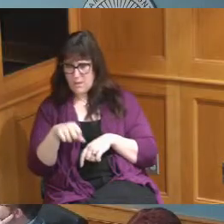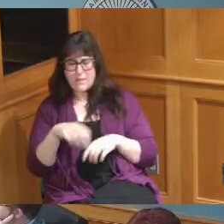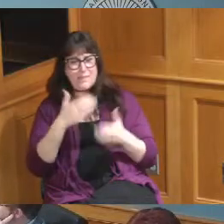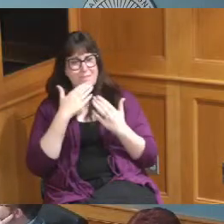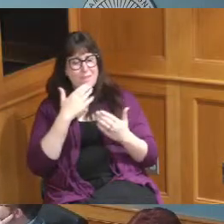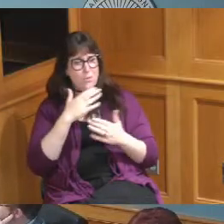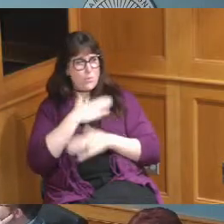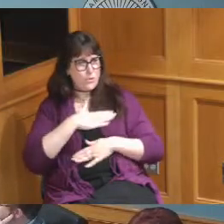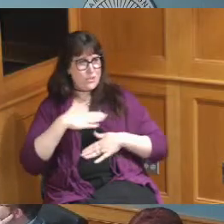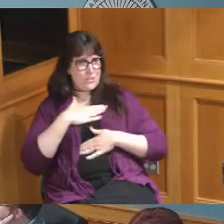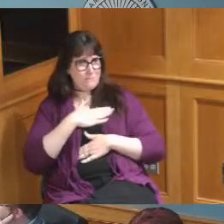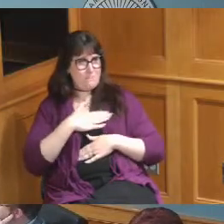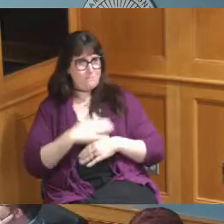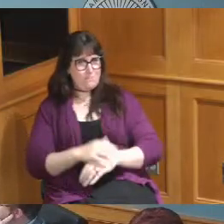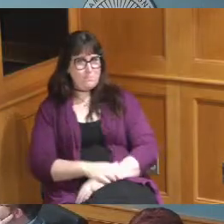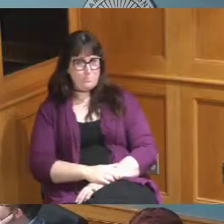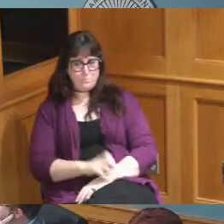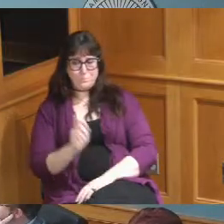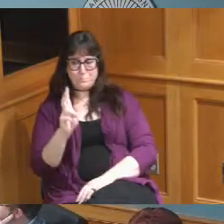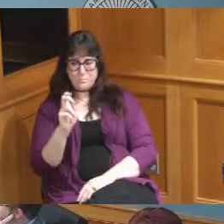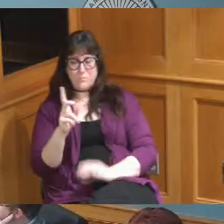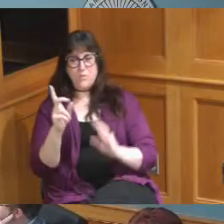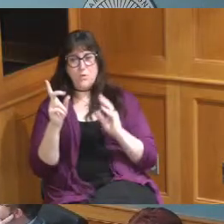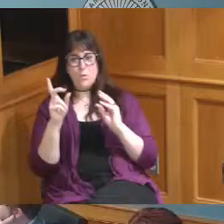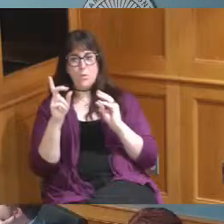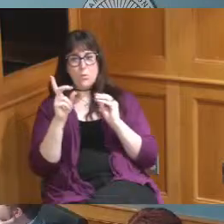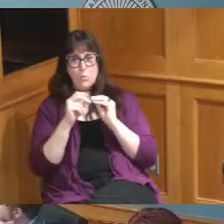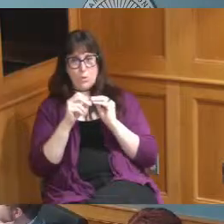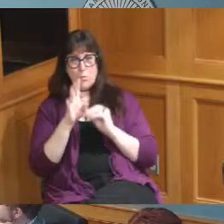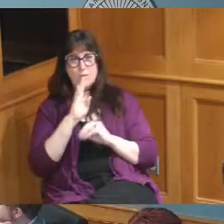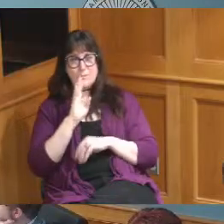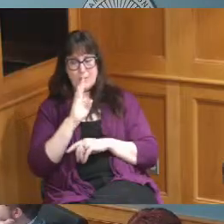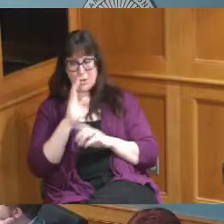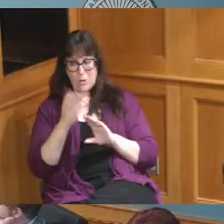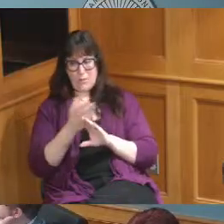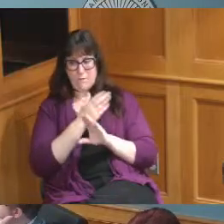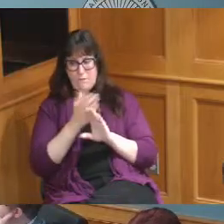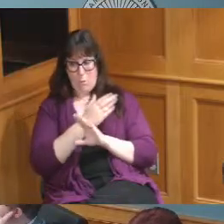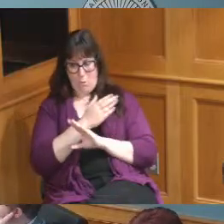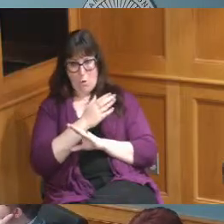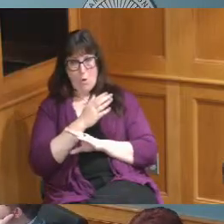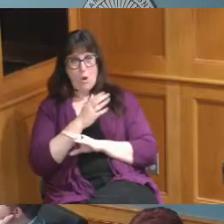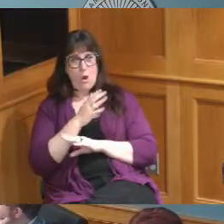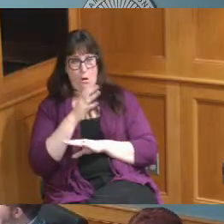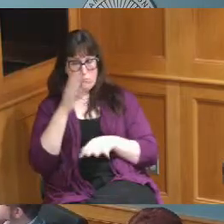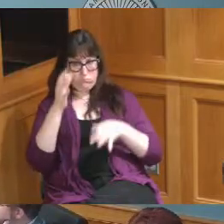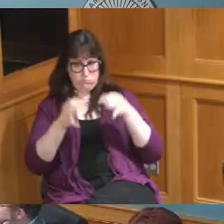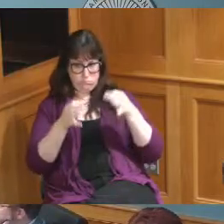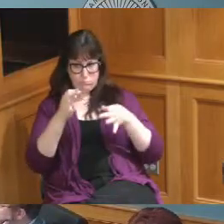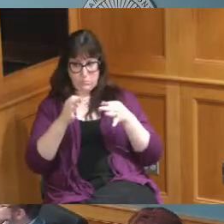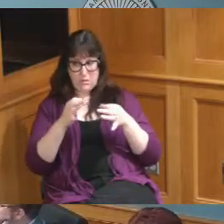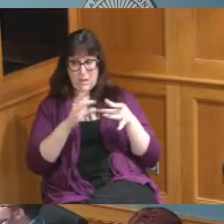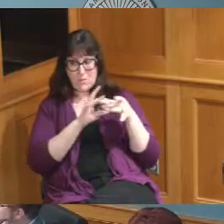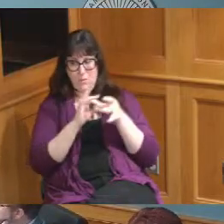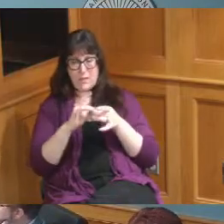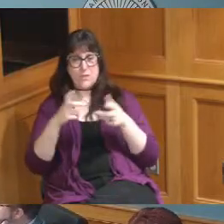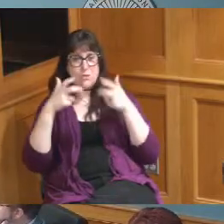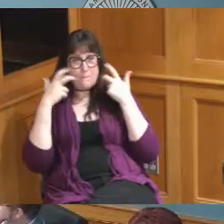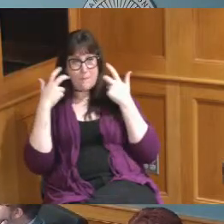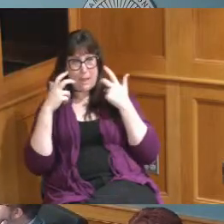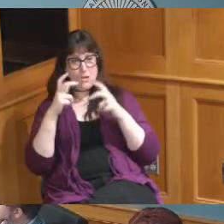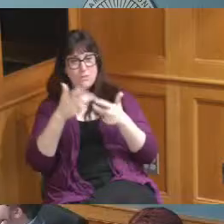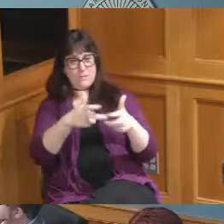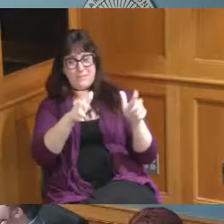you, appreciate it. All right, we've got one more speaker before we get to the public hearing. This one is related to the Bengals Stadium.